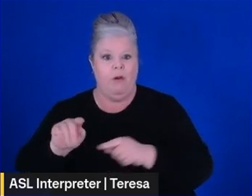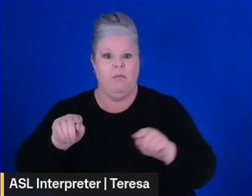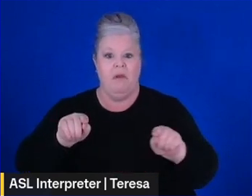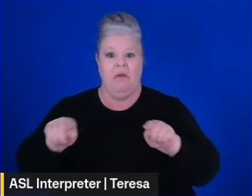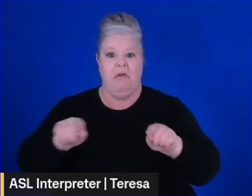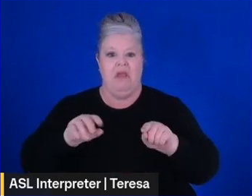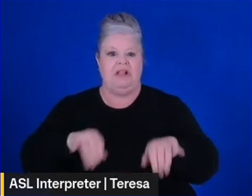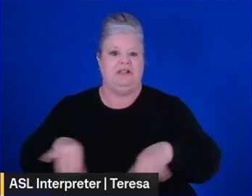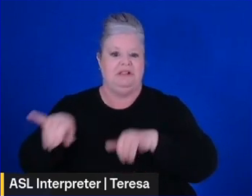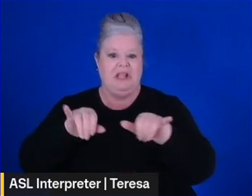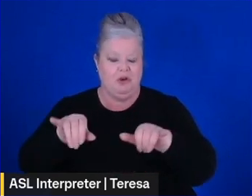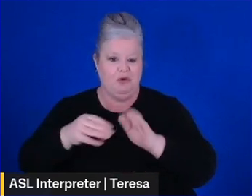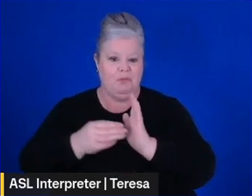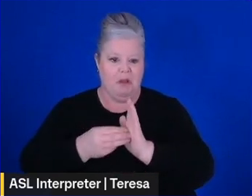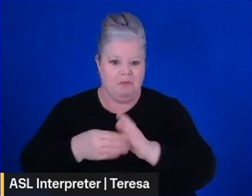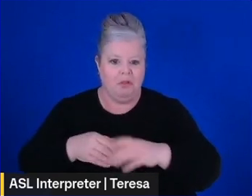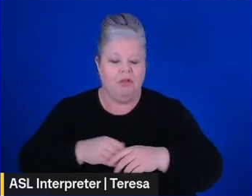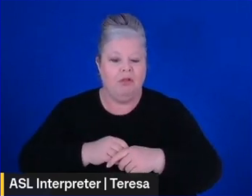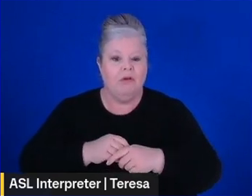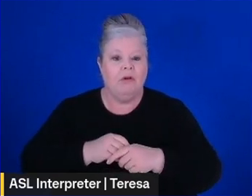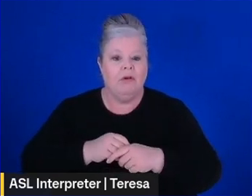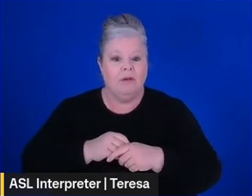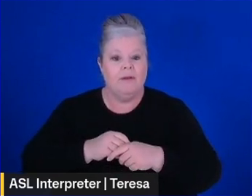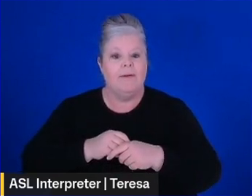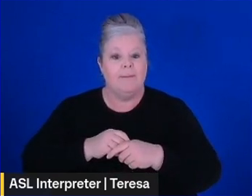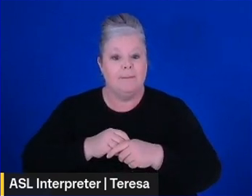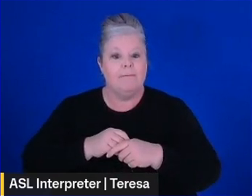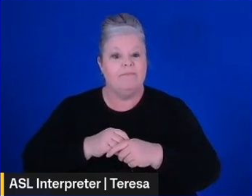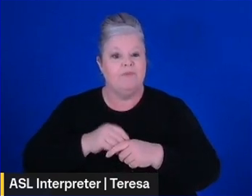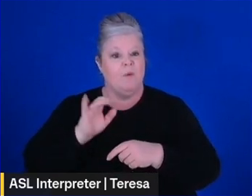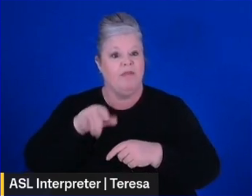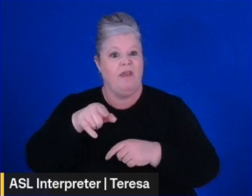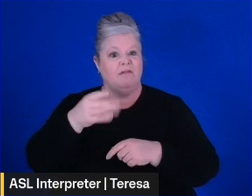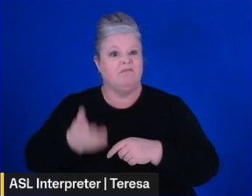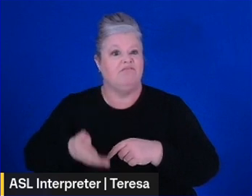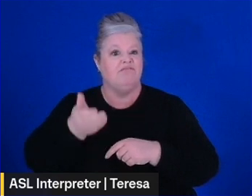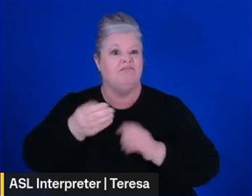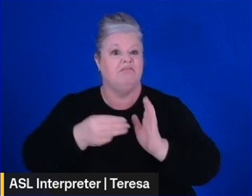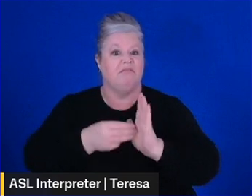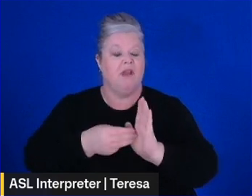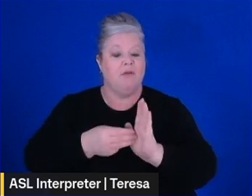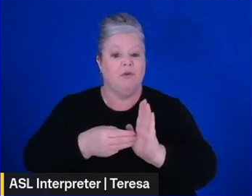So here it is just a module that is